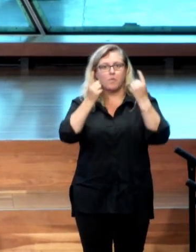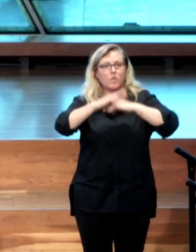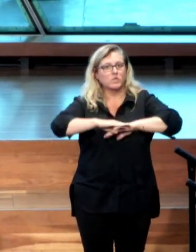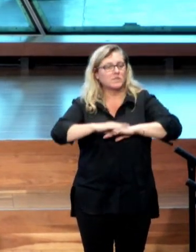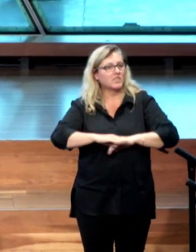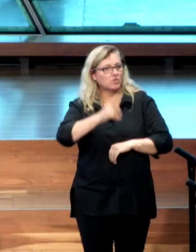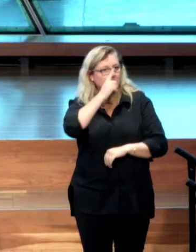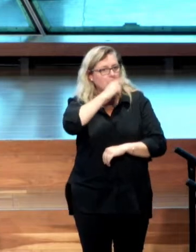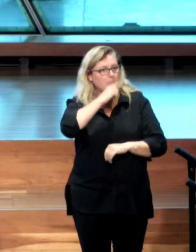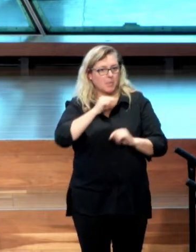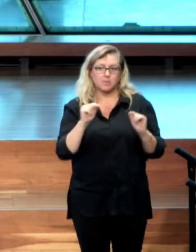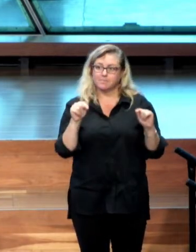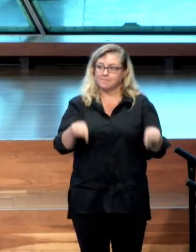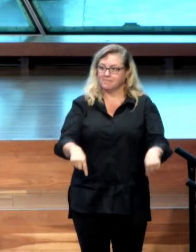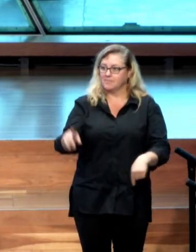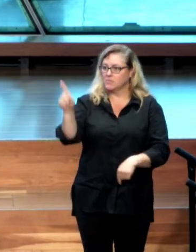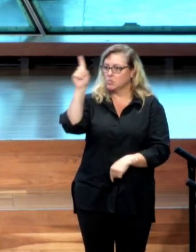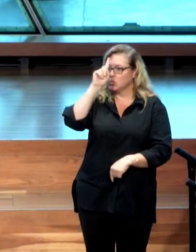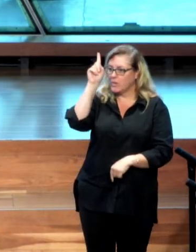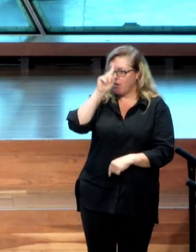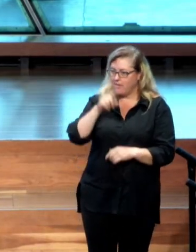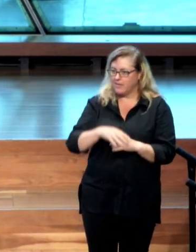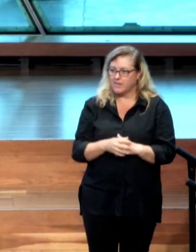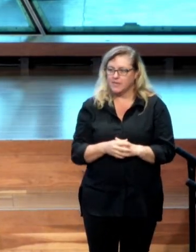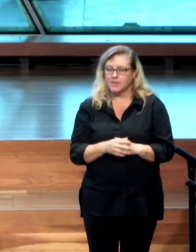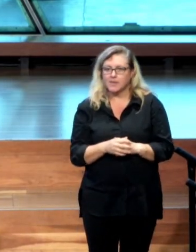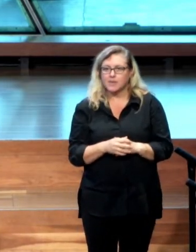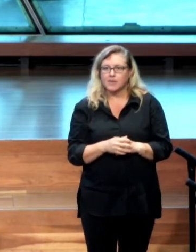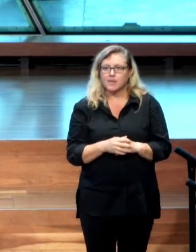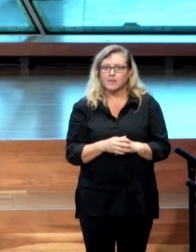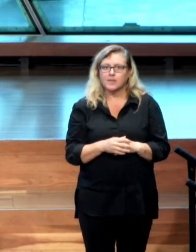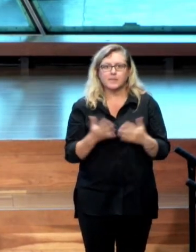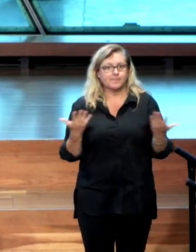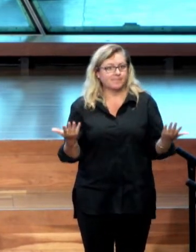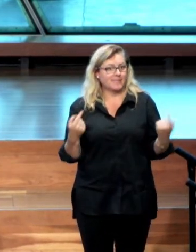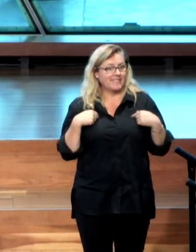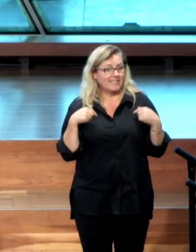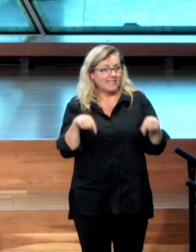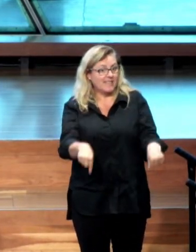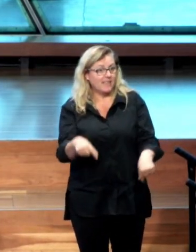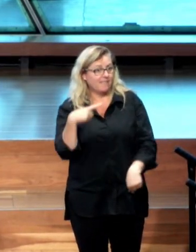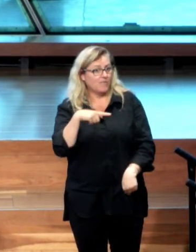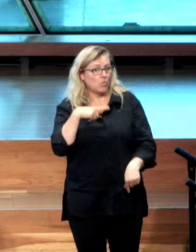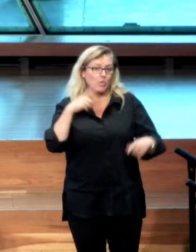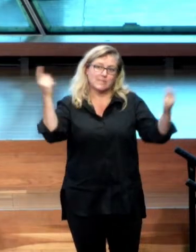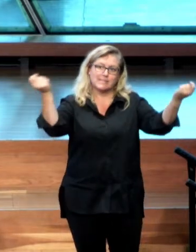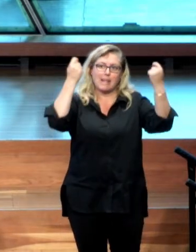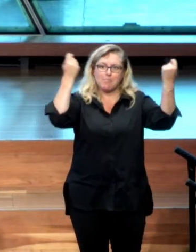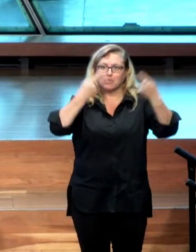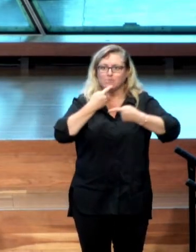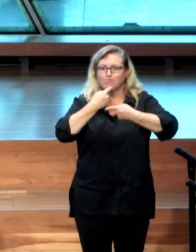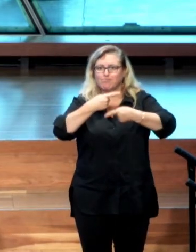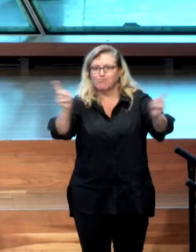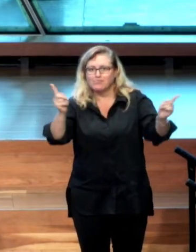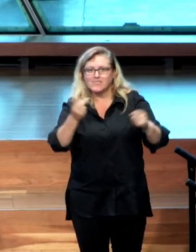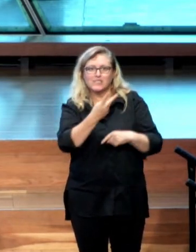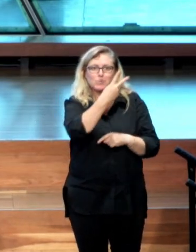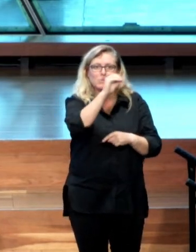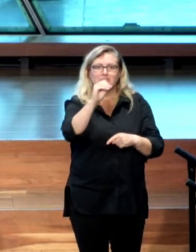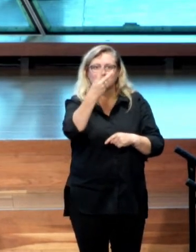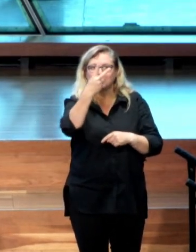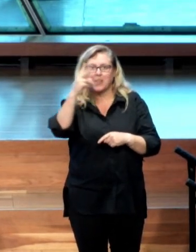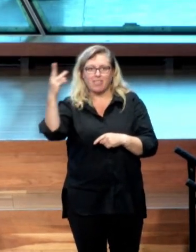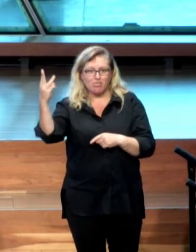who are present with us today. So we're here to celebrate and announce the winners of the